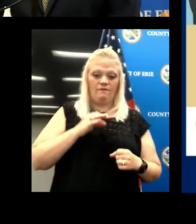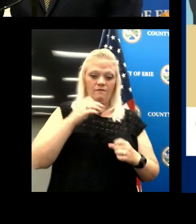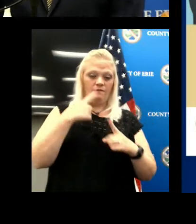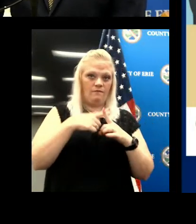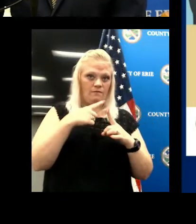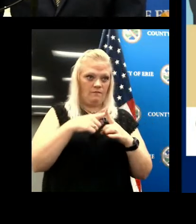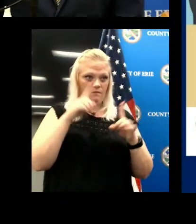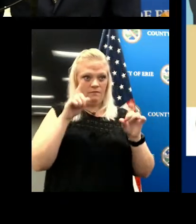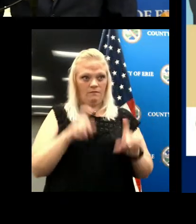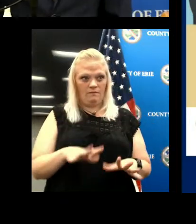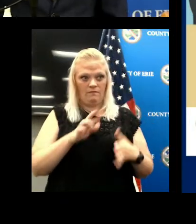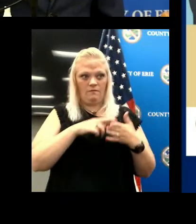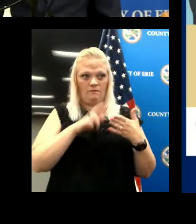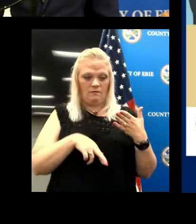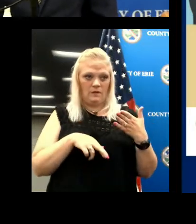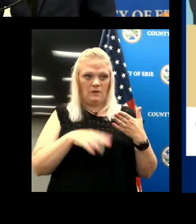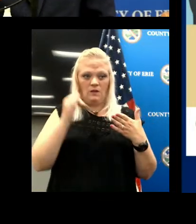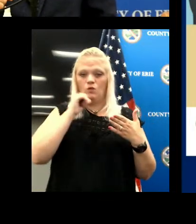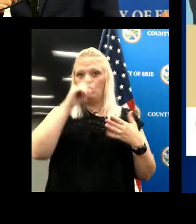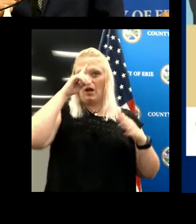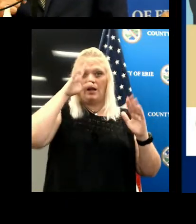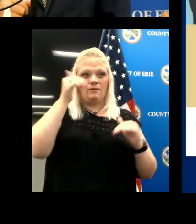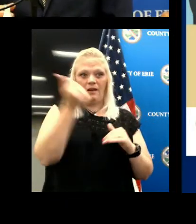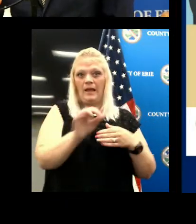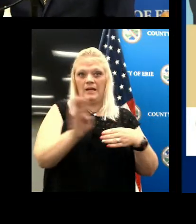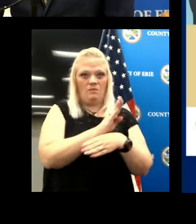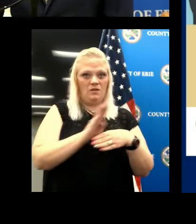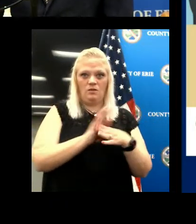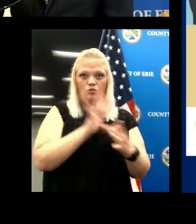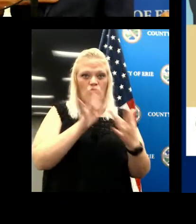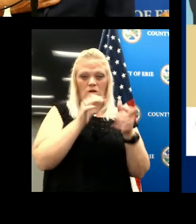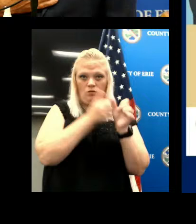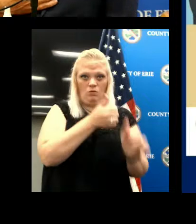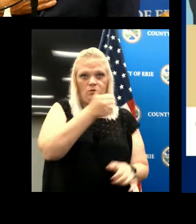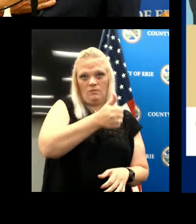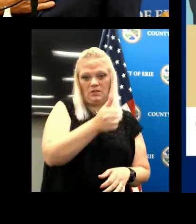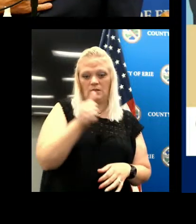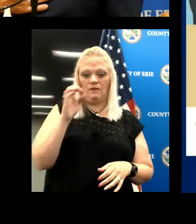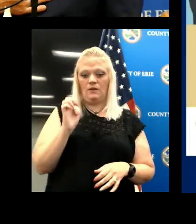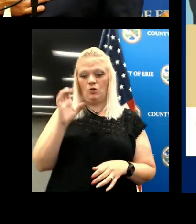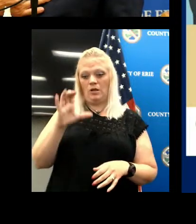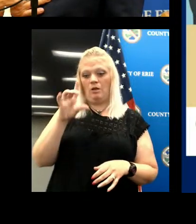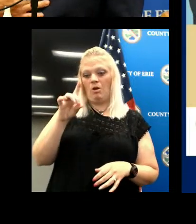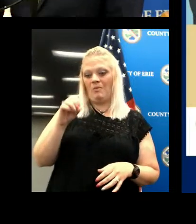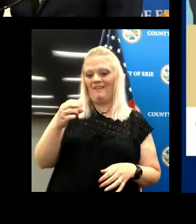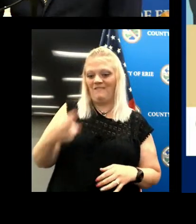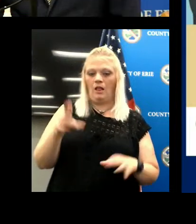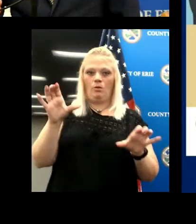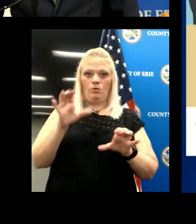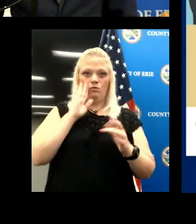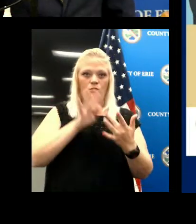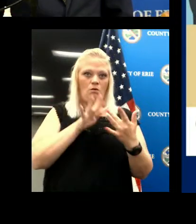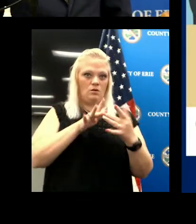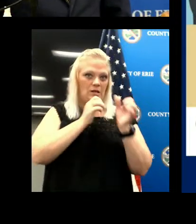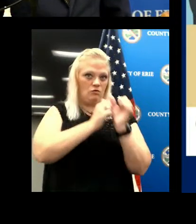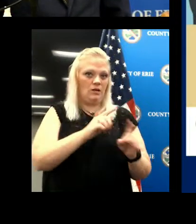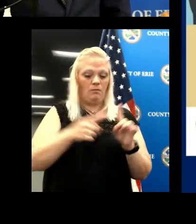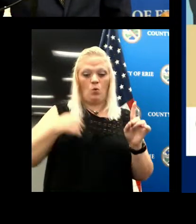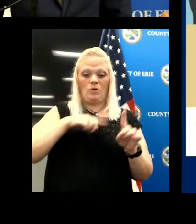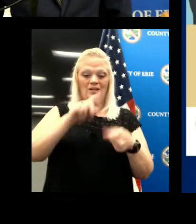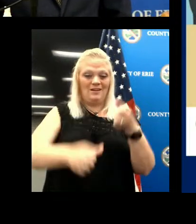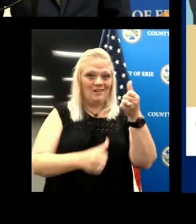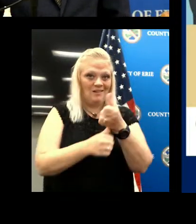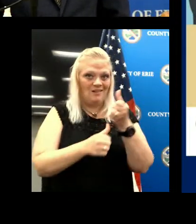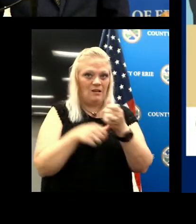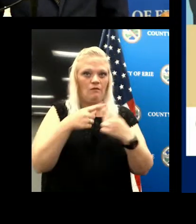anticipate, or I shouldn't say, we do not expect any business to do the contact tracing. The Erie County Department of Health does the contact tracing, but we need assistance